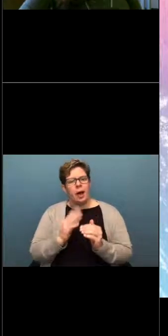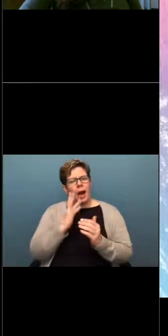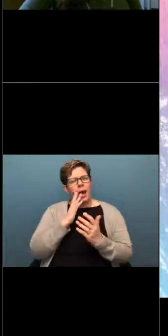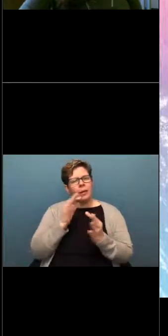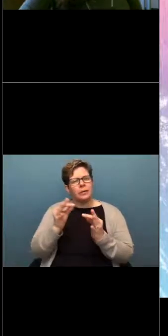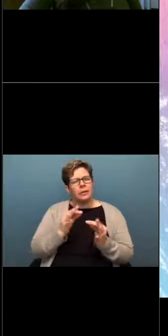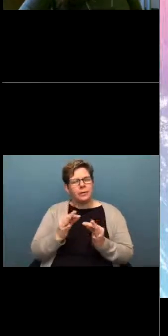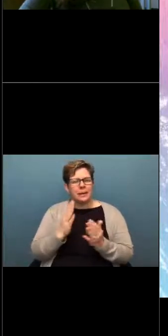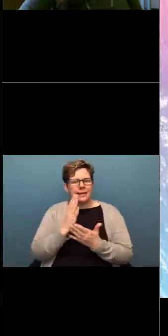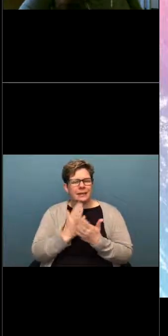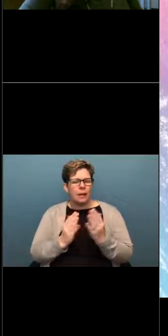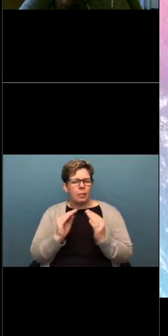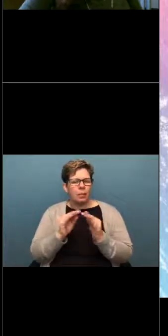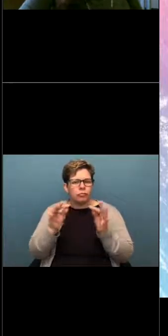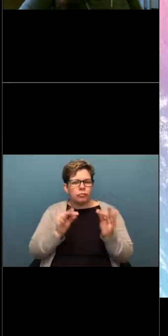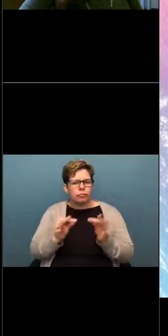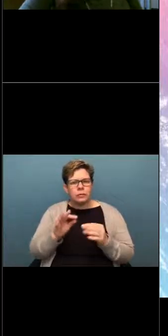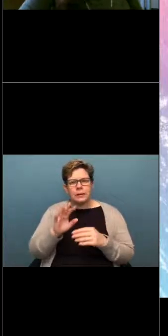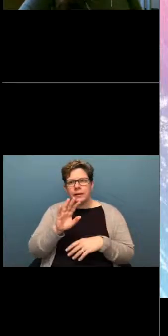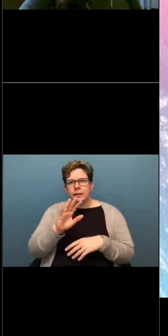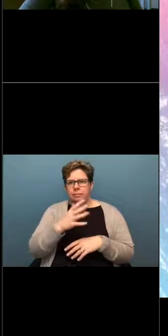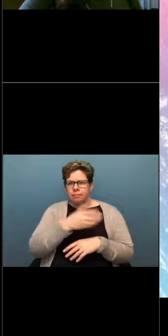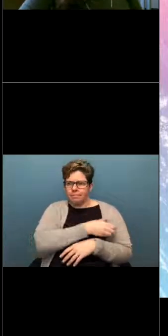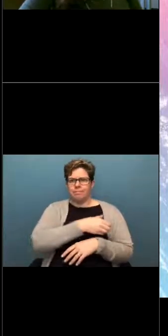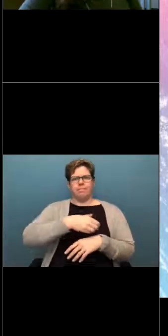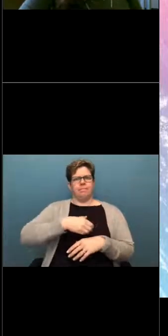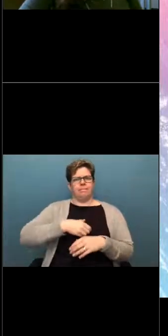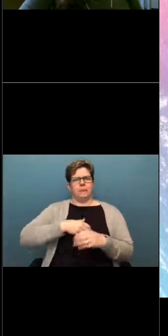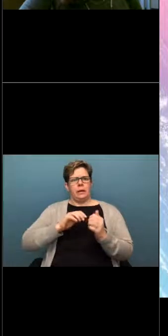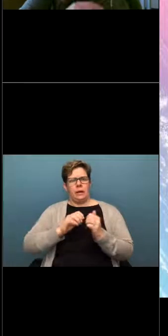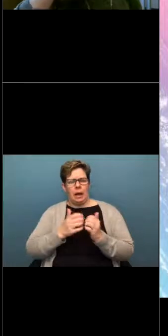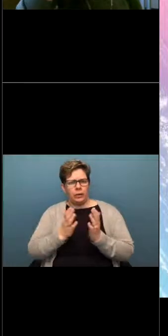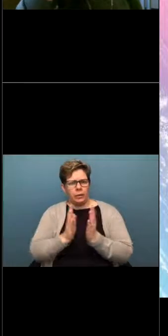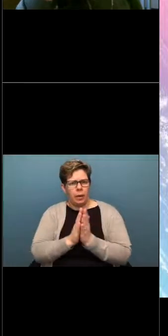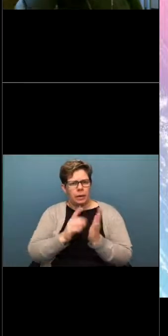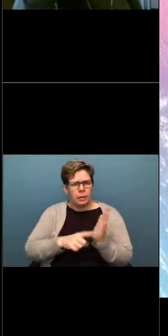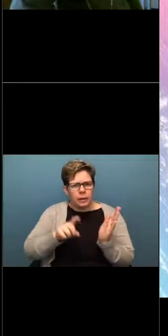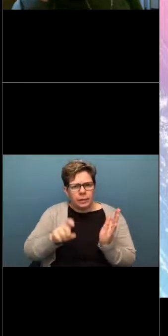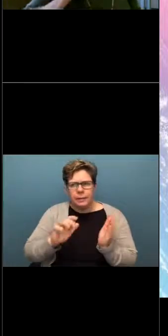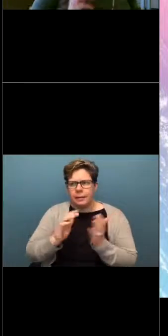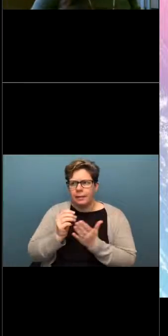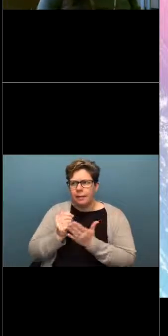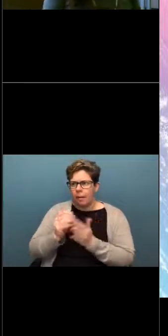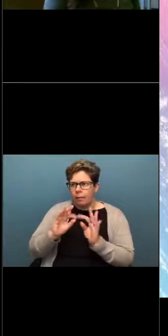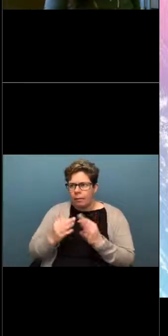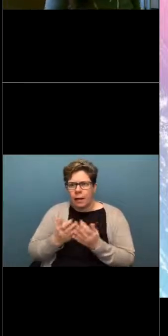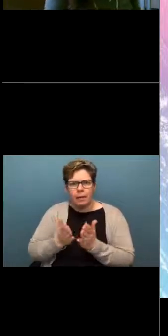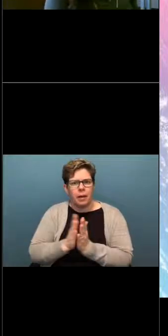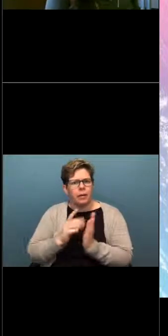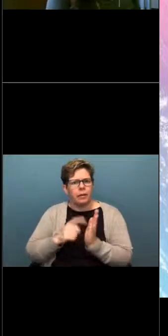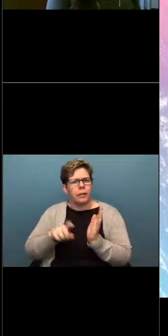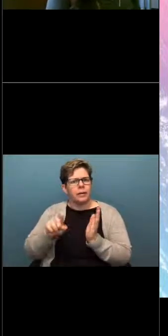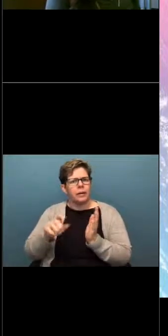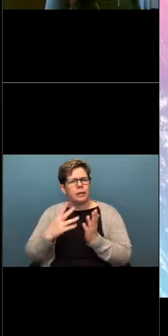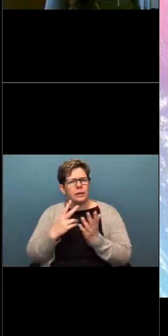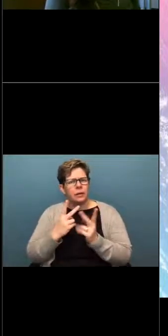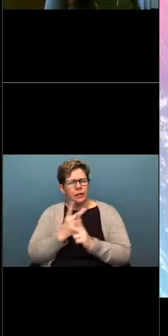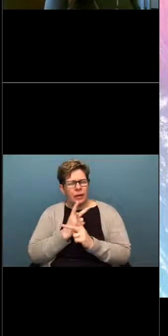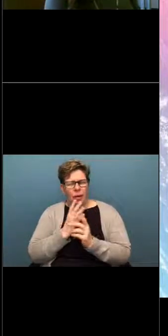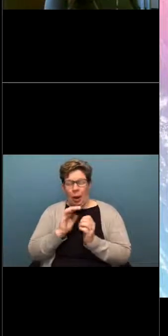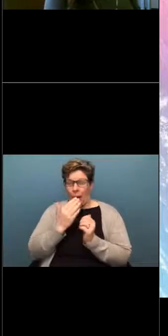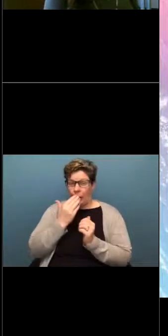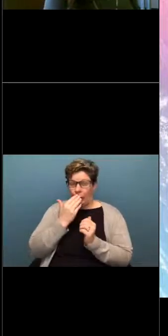you're navigating a complex system like healthcare and really trying to find good mental health care services. It can be